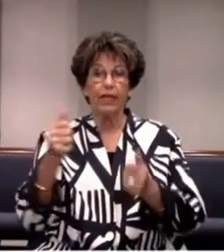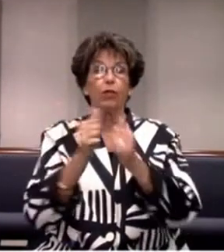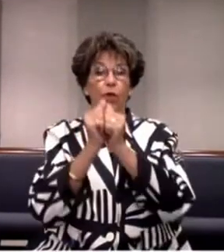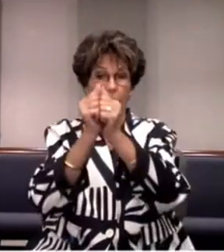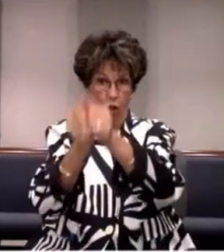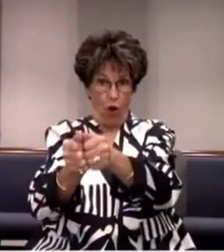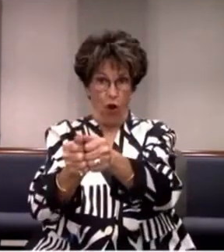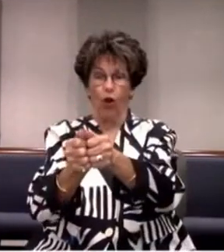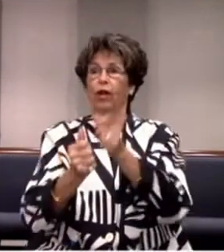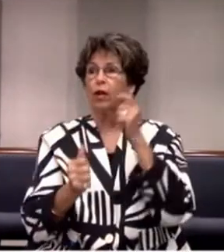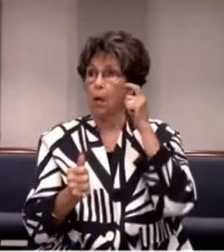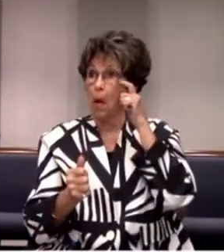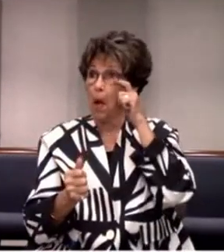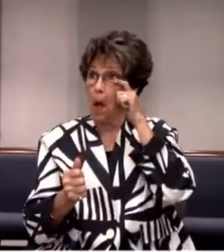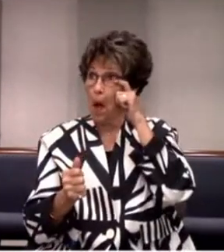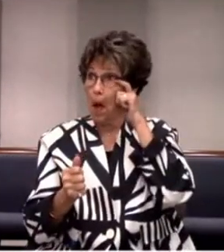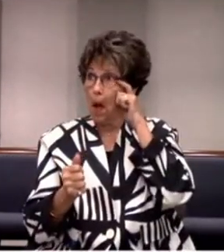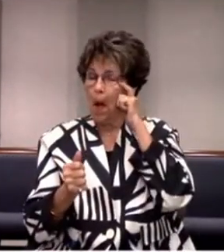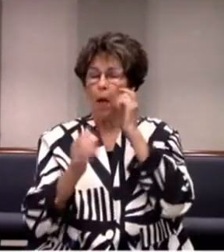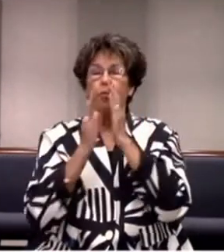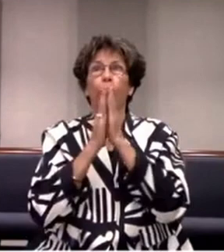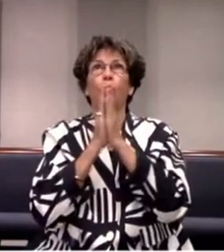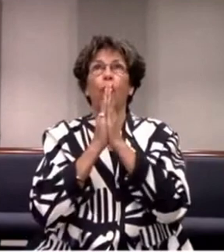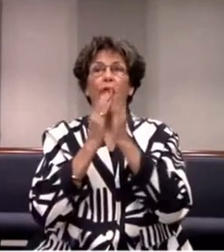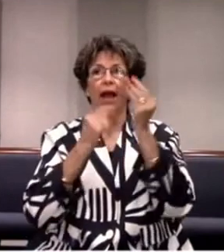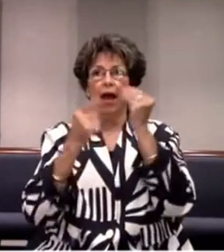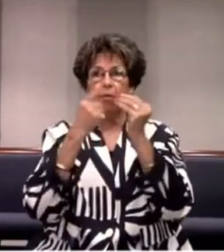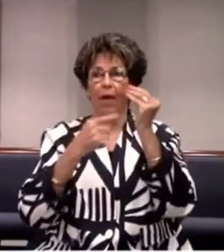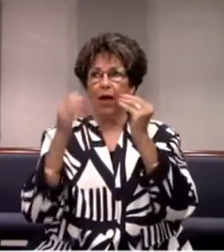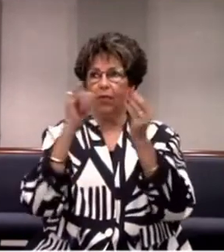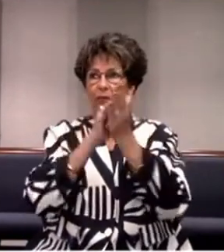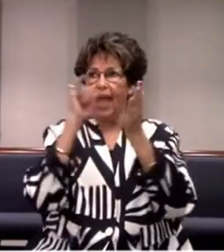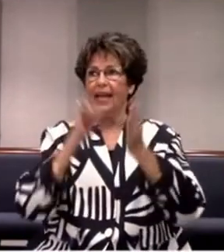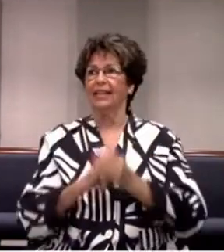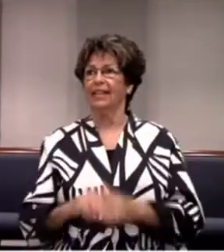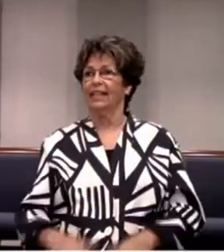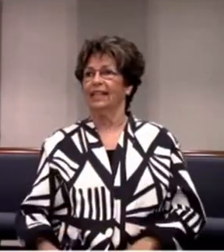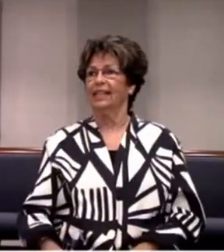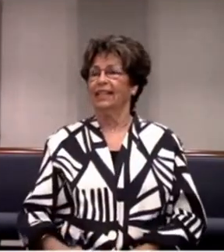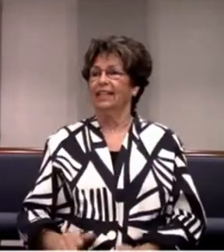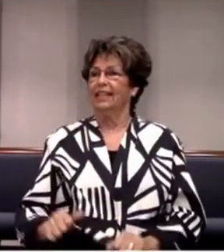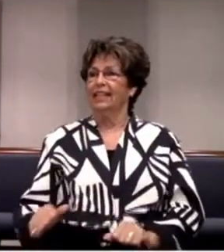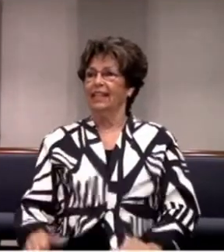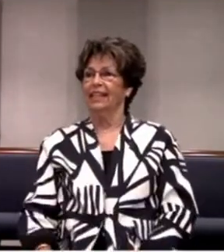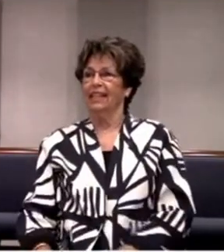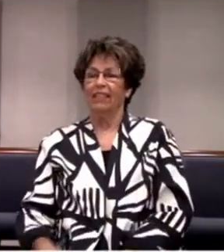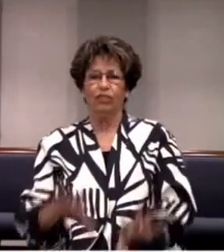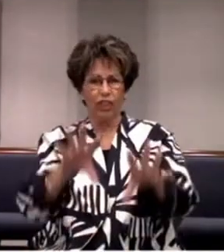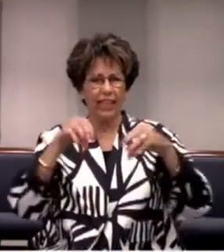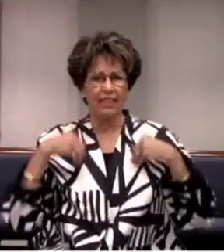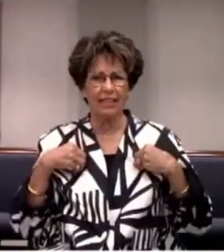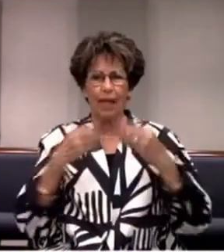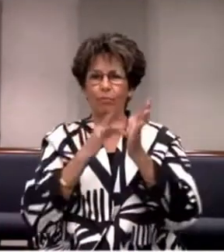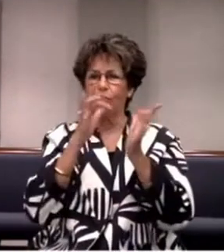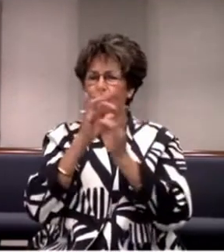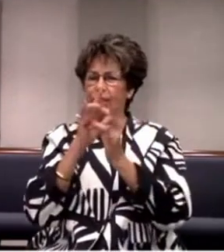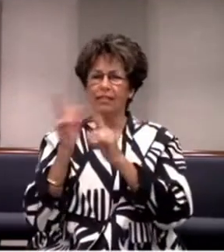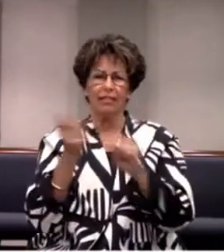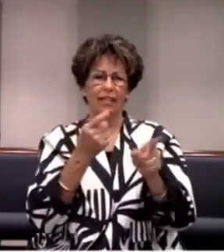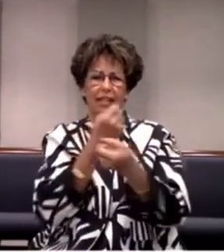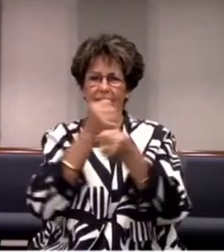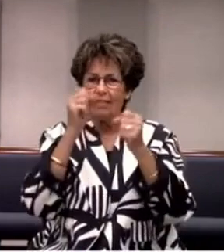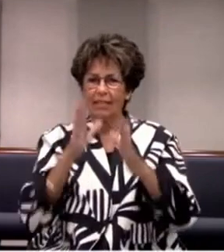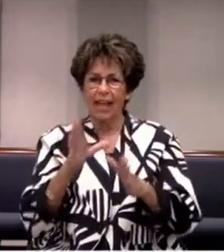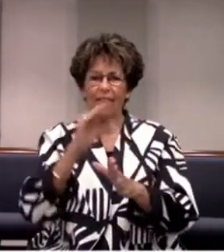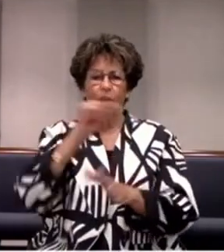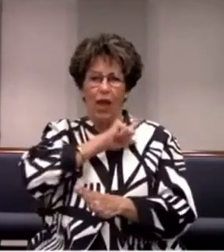and I want you to bathe that situation in prayer, if you would. Her name would be Marilyn, that she would accept the Lord Jesus as her Savior